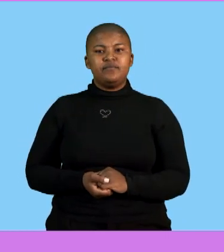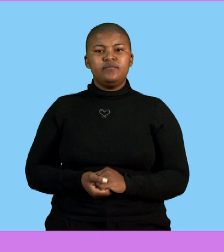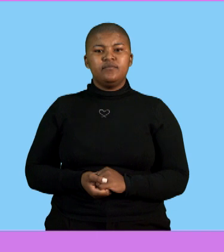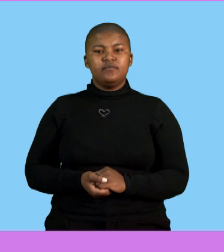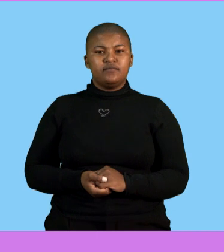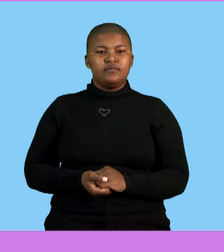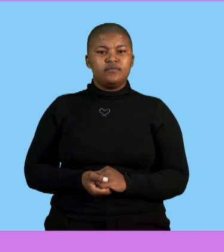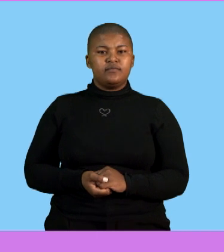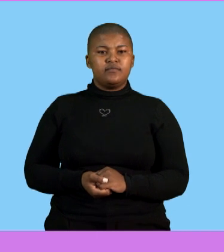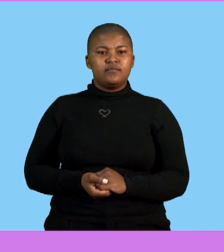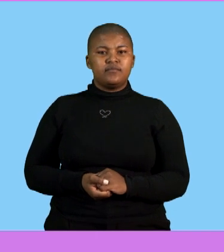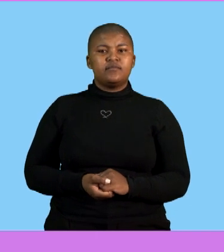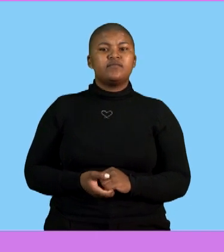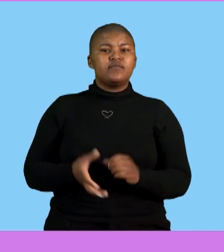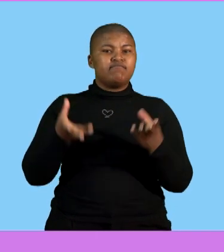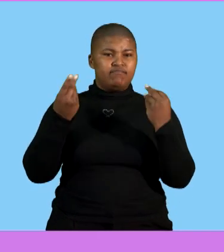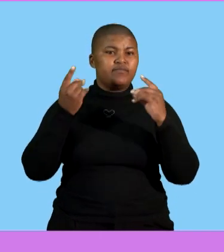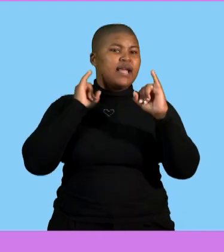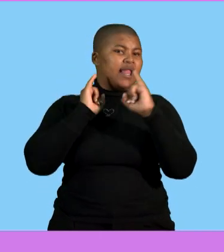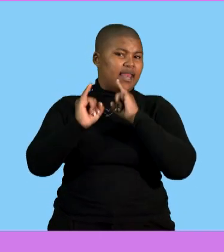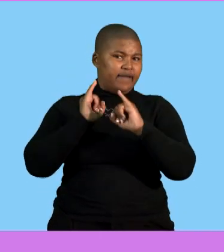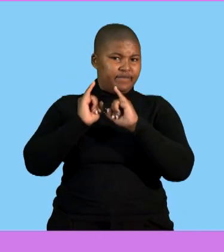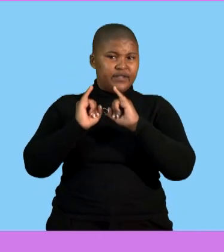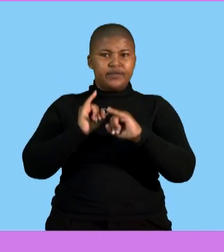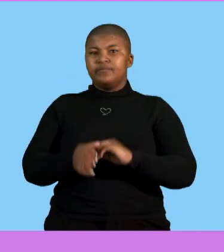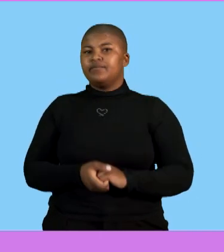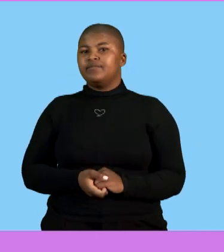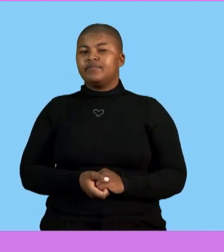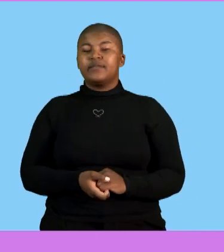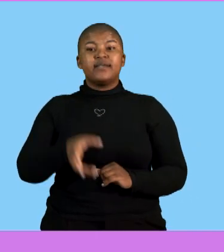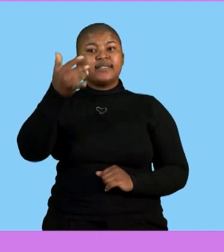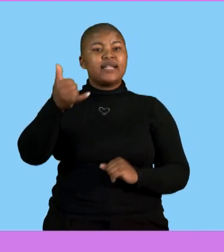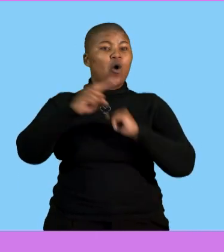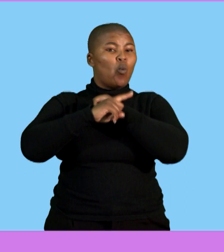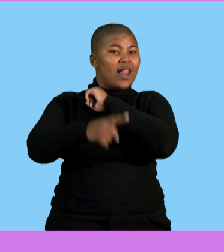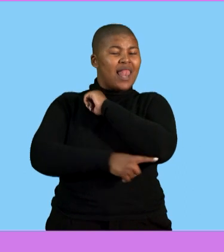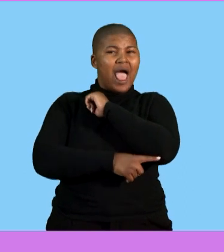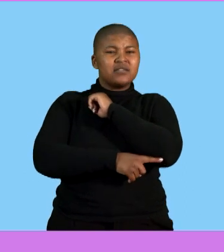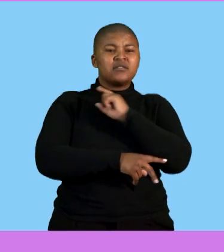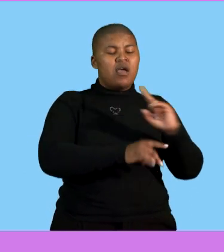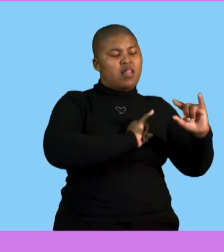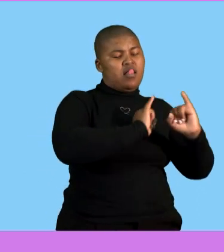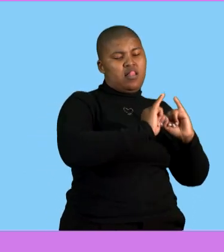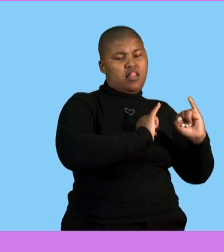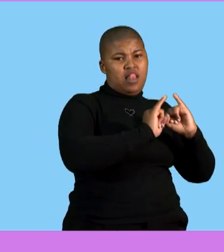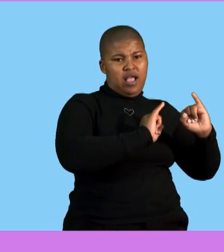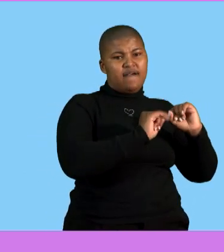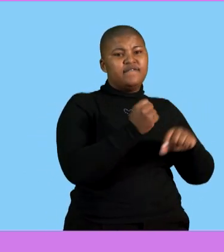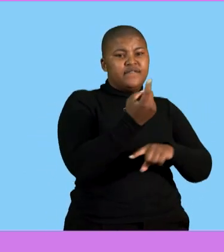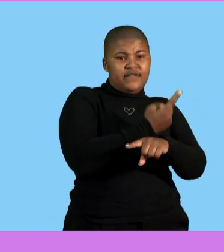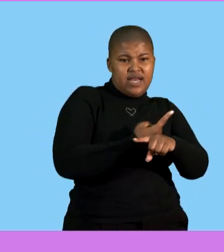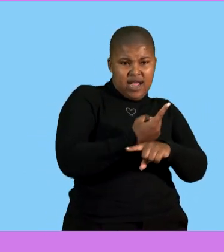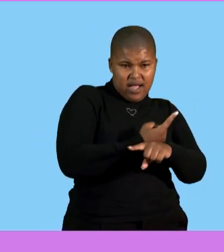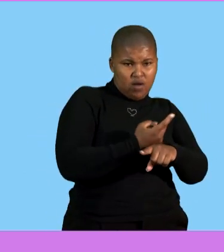11. So frequency, we are going to record 11 as a number. Then last interval would